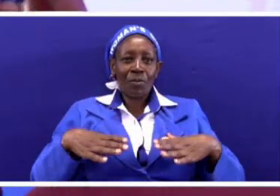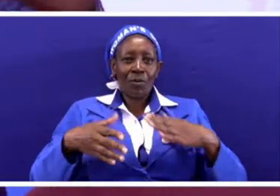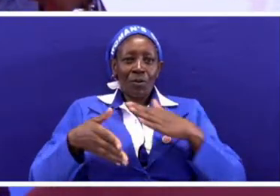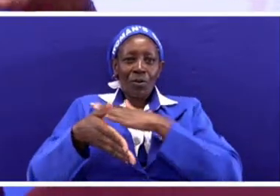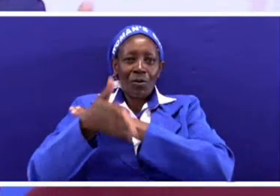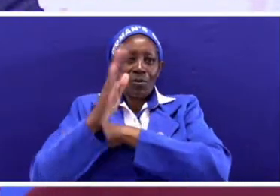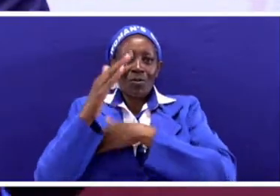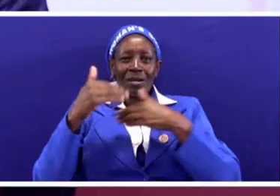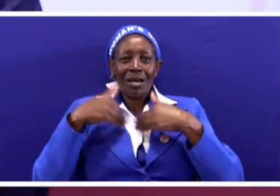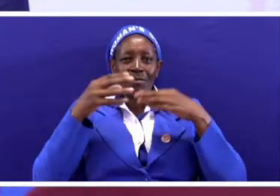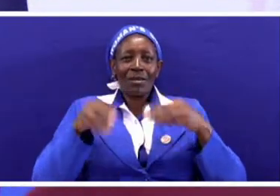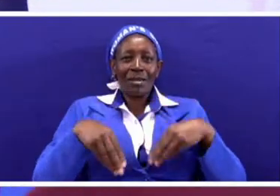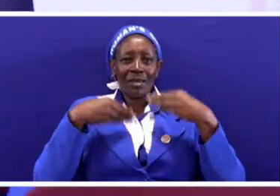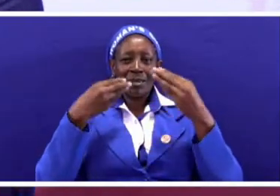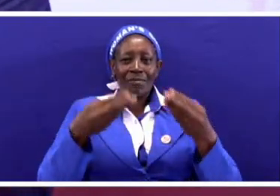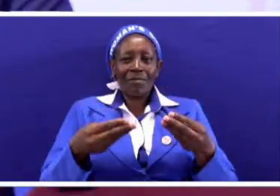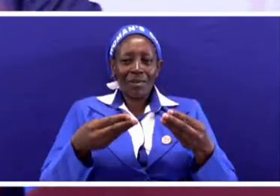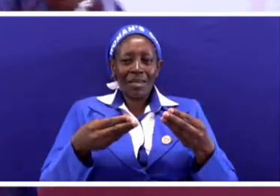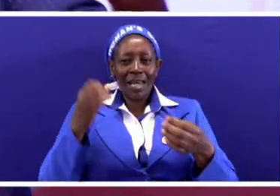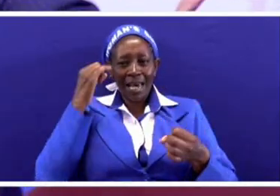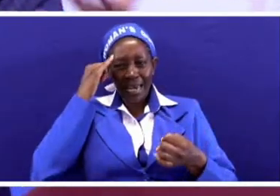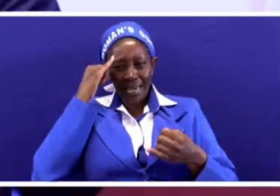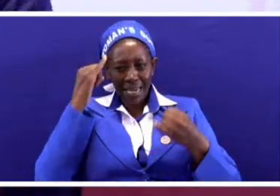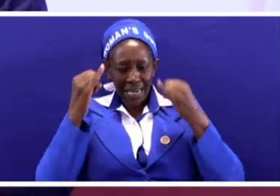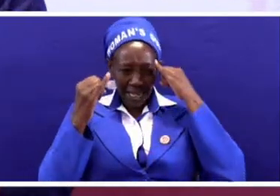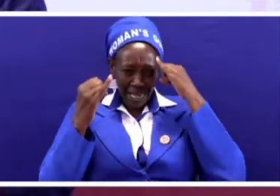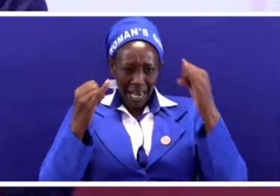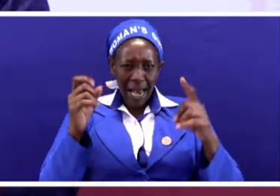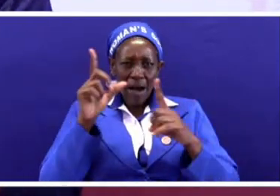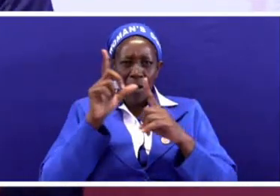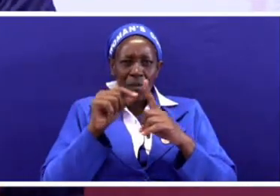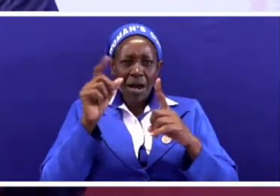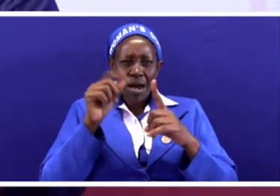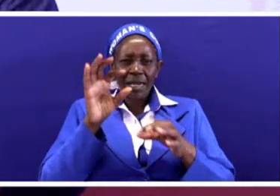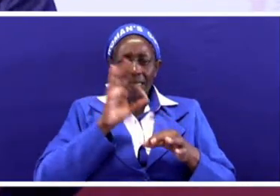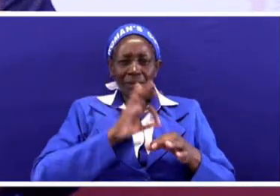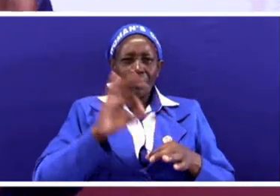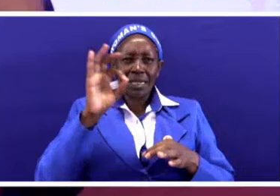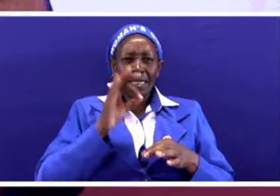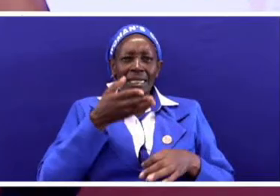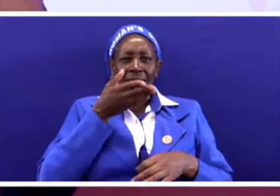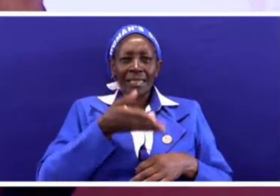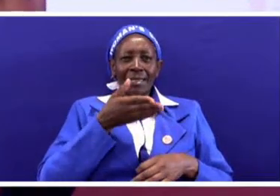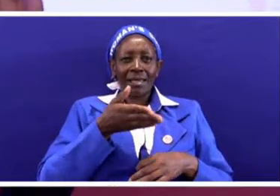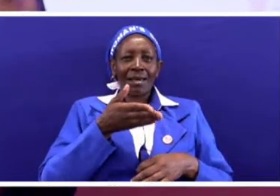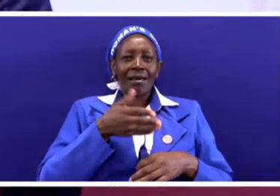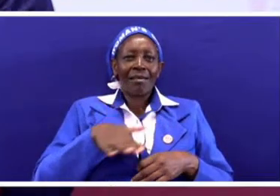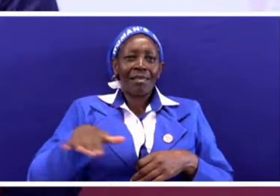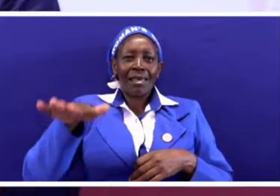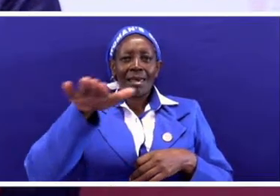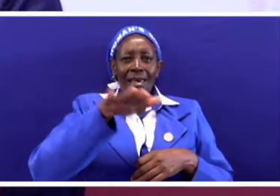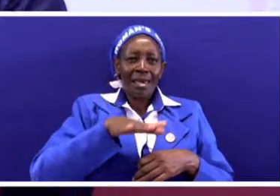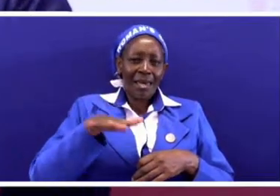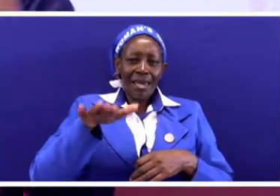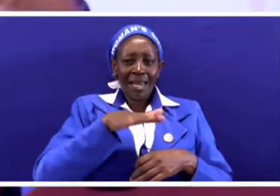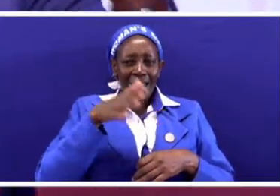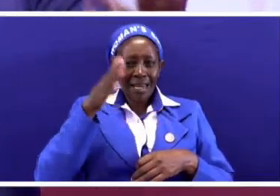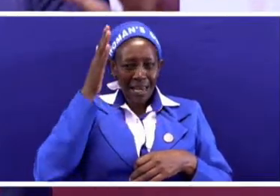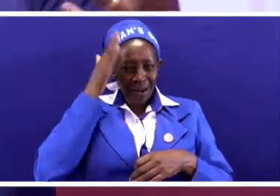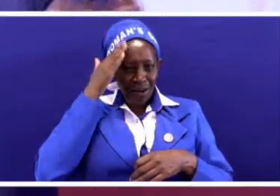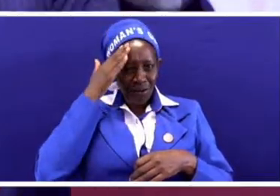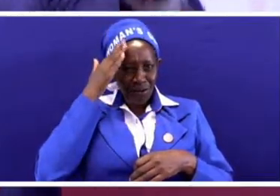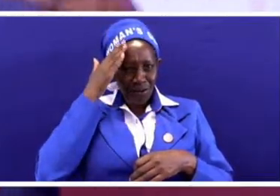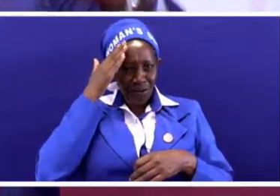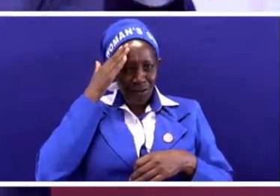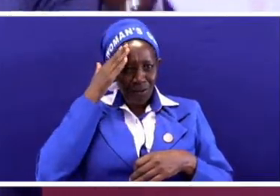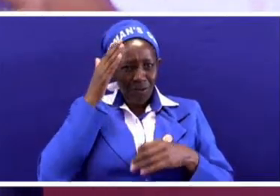God has given you insight, the word of God. God has given you his spirit. And that is the space to discern. It is not the space to just do things.